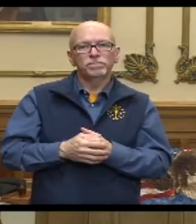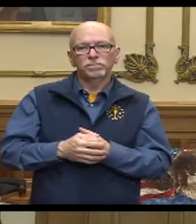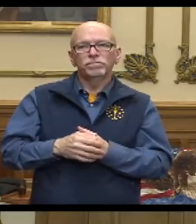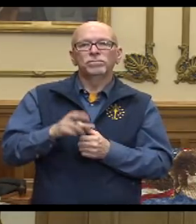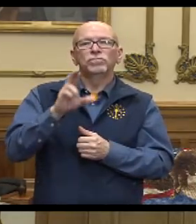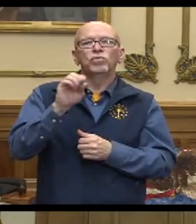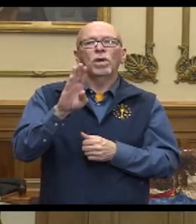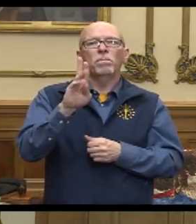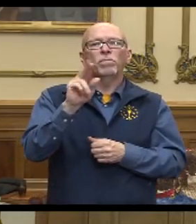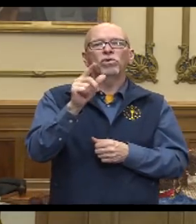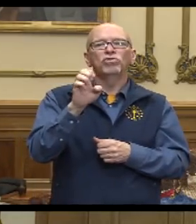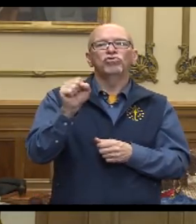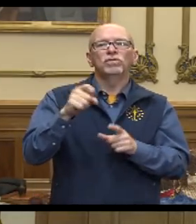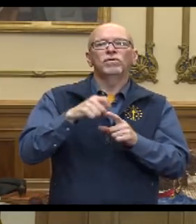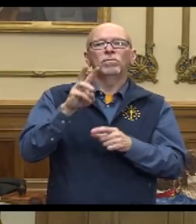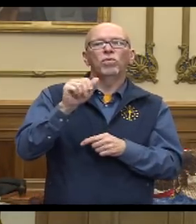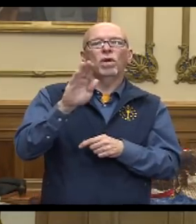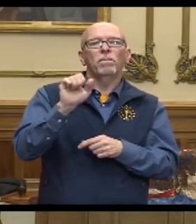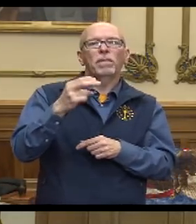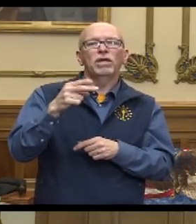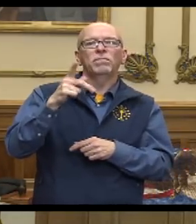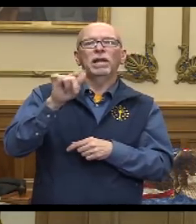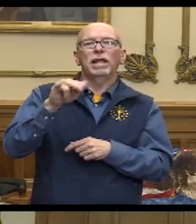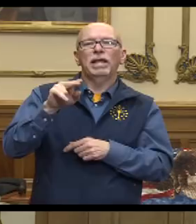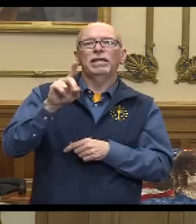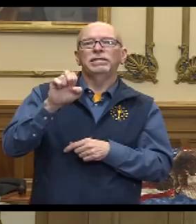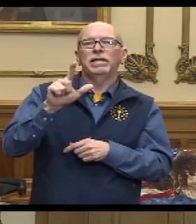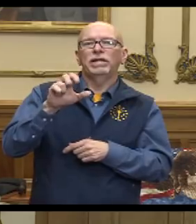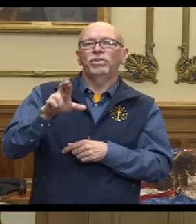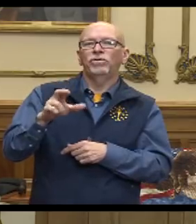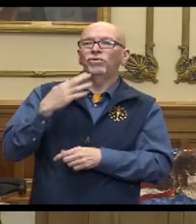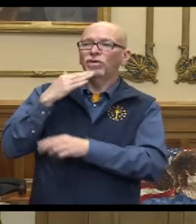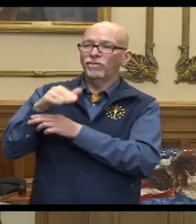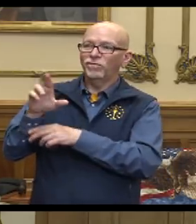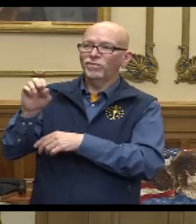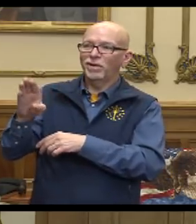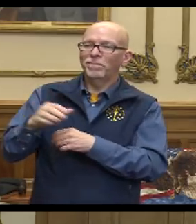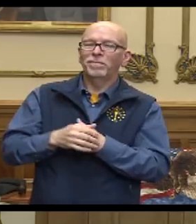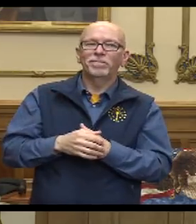Rob Burgess, the Wabash Plain Dealer. Afternoon, Rob.